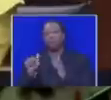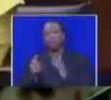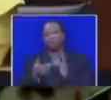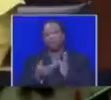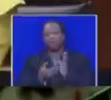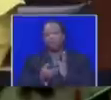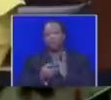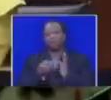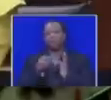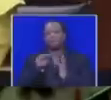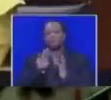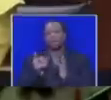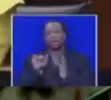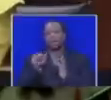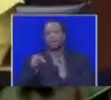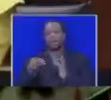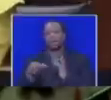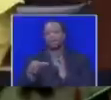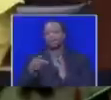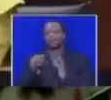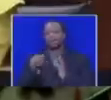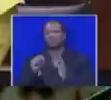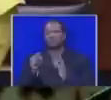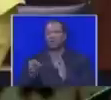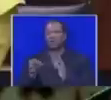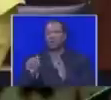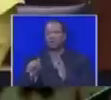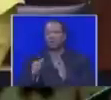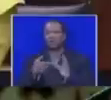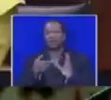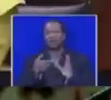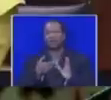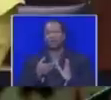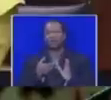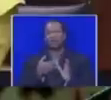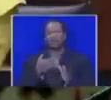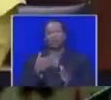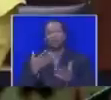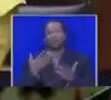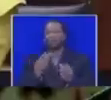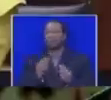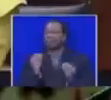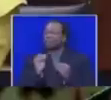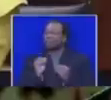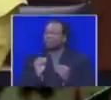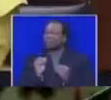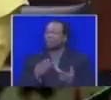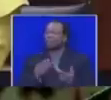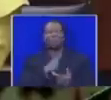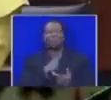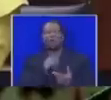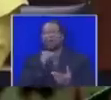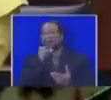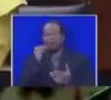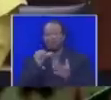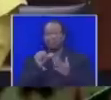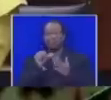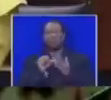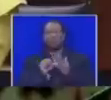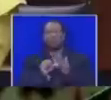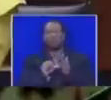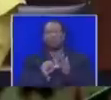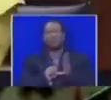Honorable Mbata. I am Zancho Luto. Honorable Mukause. What did I do? Why are you calling Zuma out my name here? The all